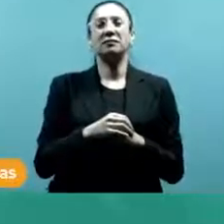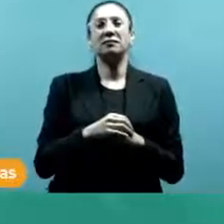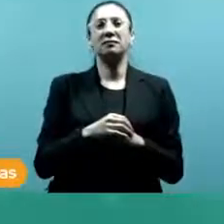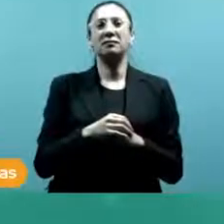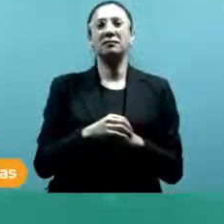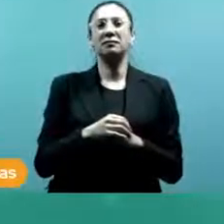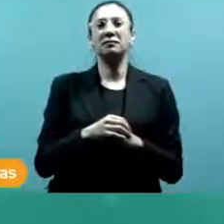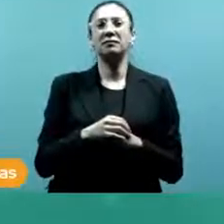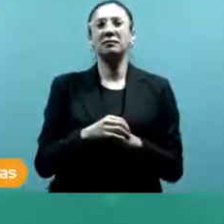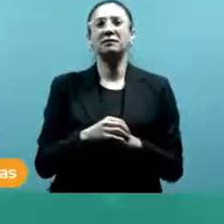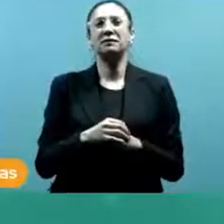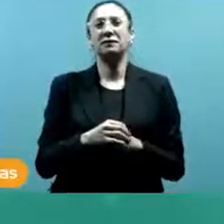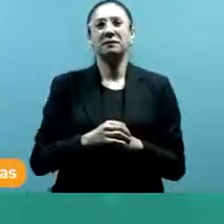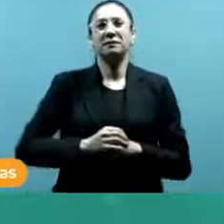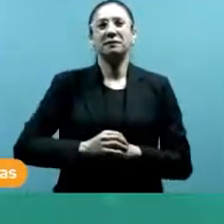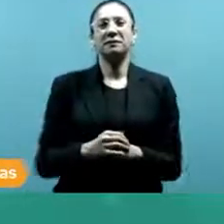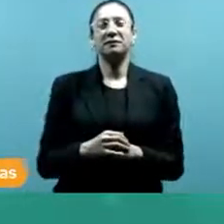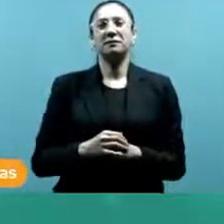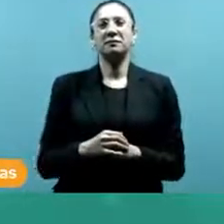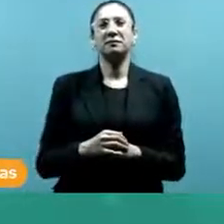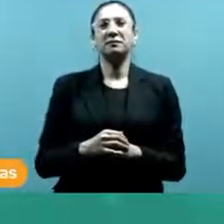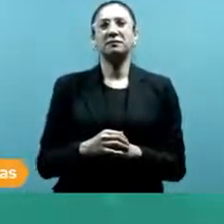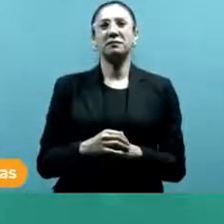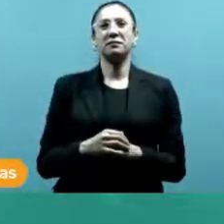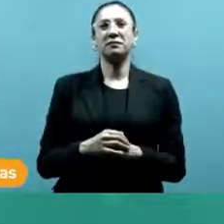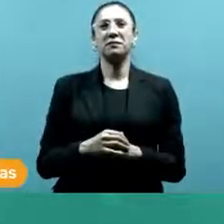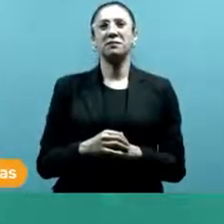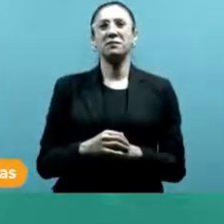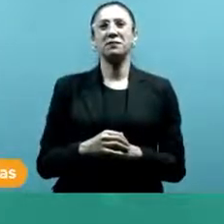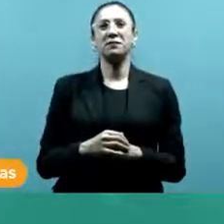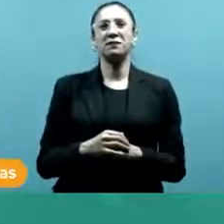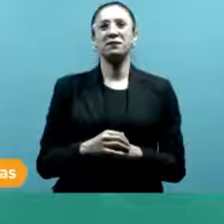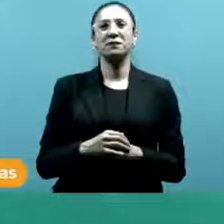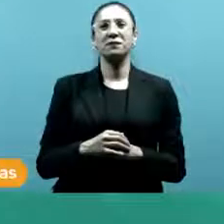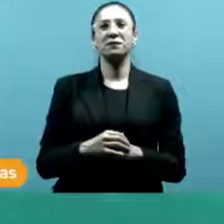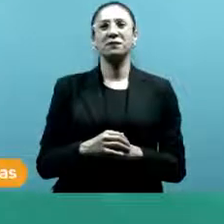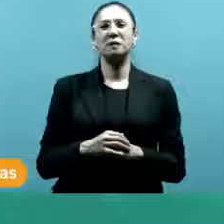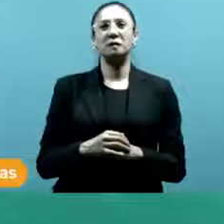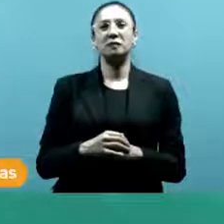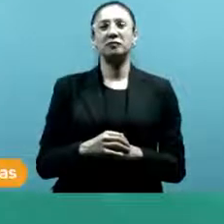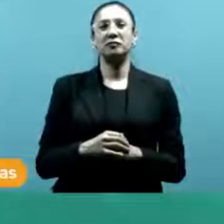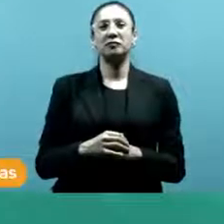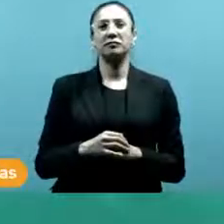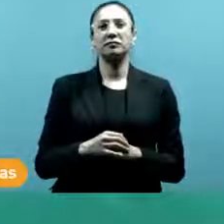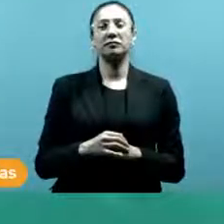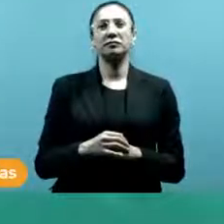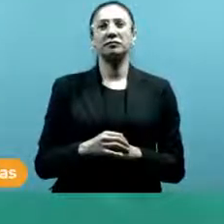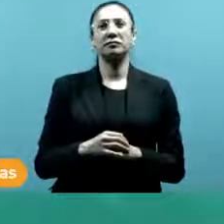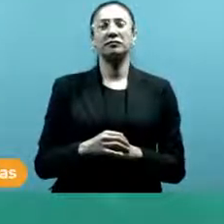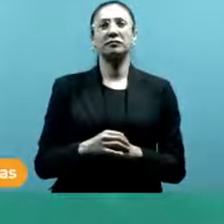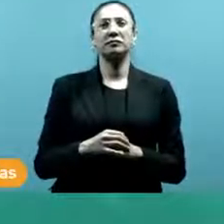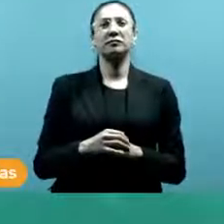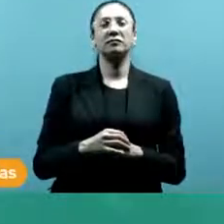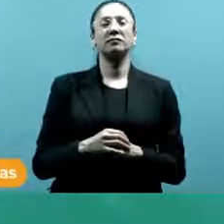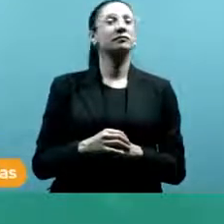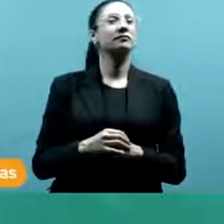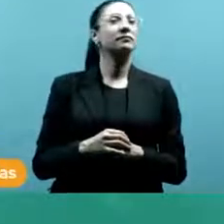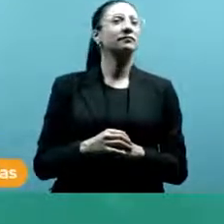apologize because the director of the memorial was scheduled to be present during the conference.